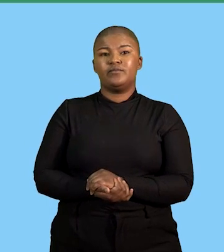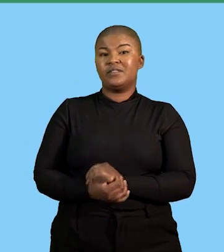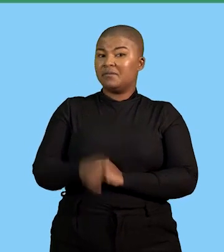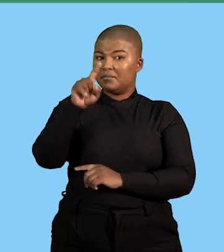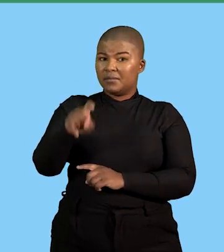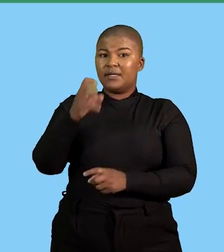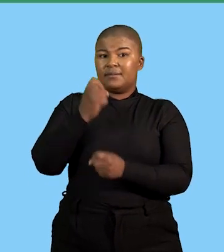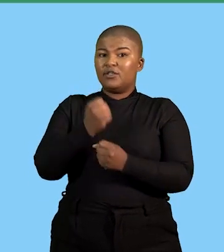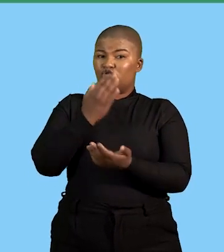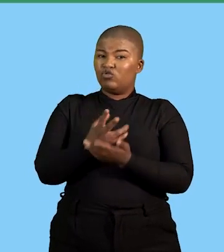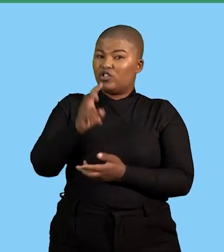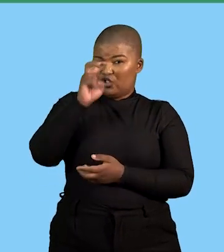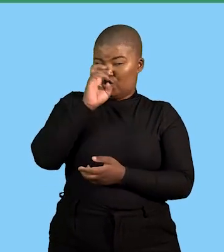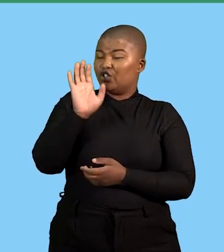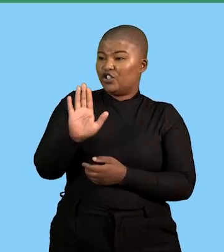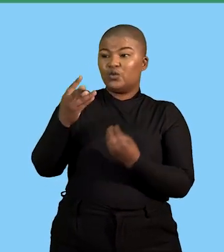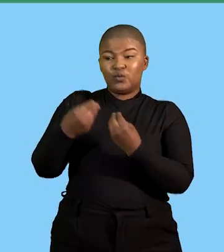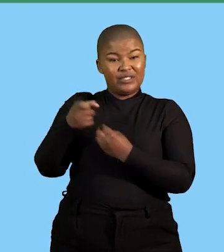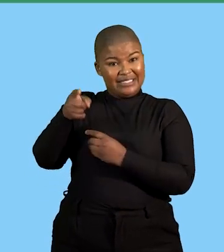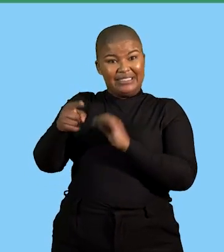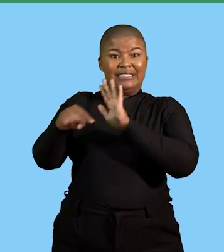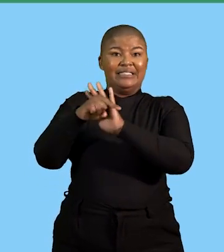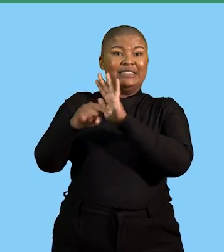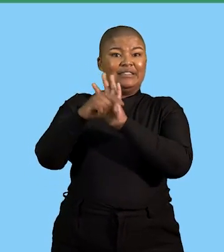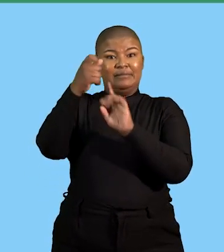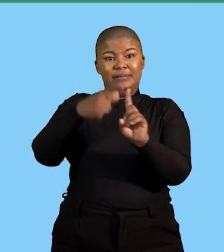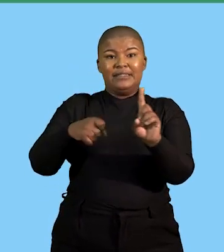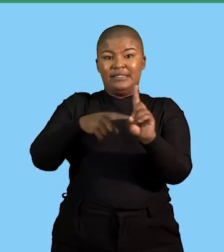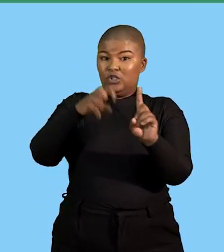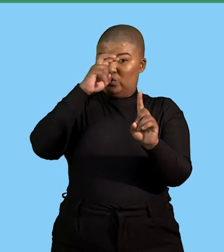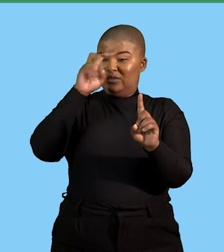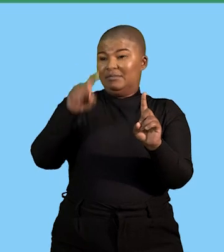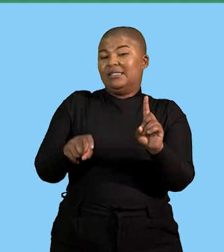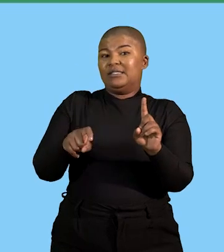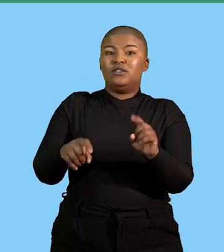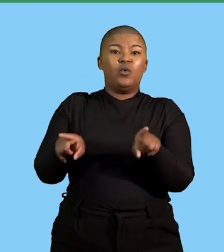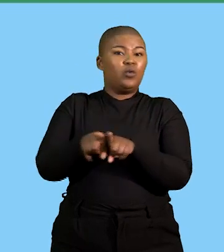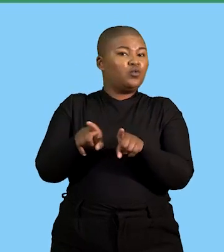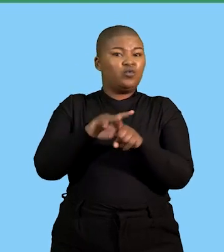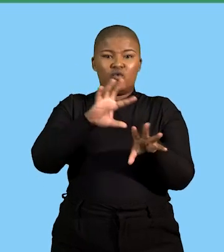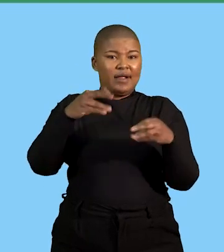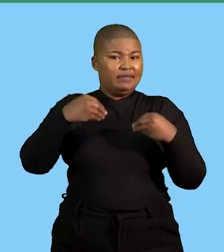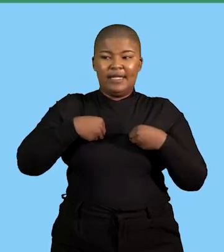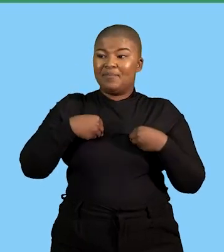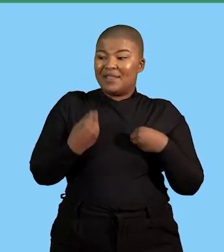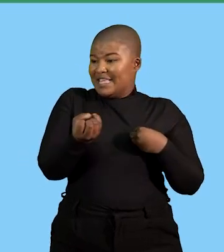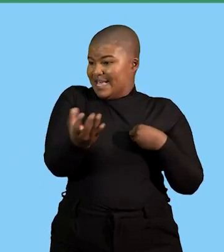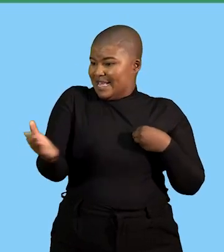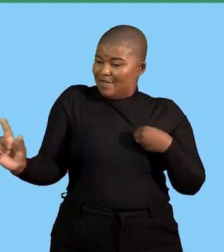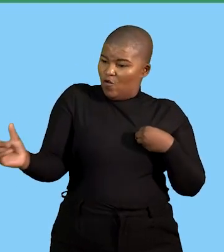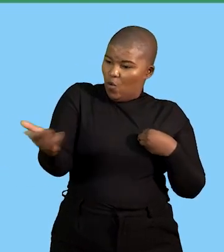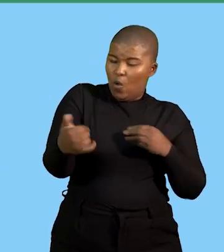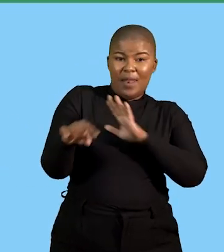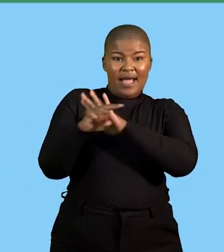manager? Be firm with the negative personalities in the workplace and do not let them draw